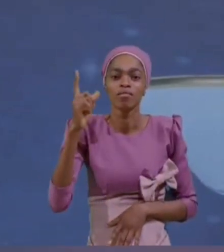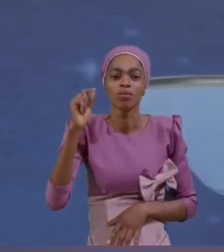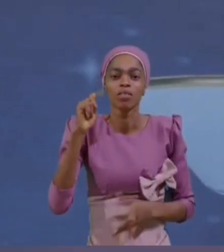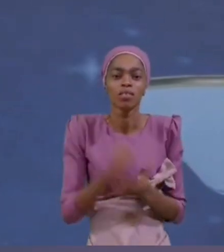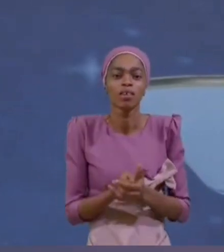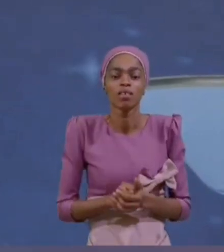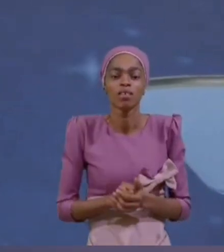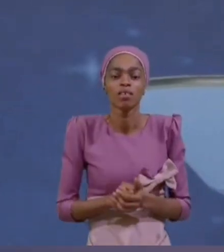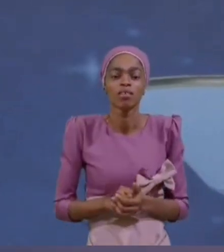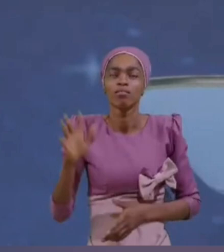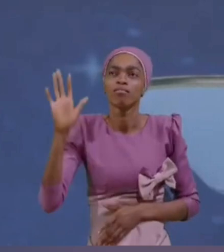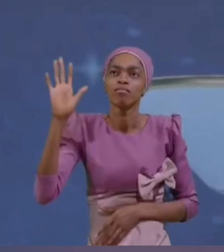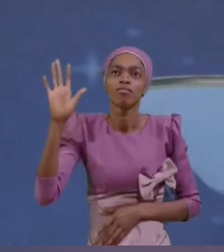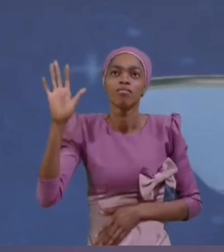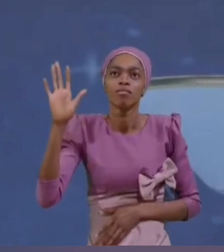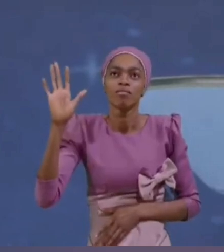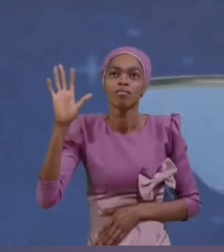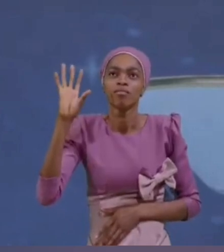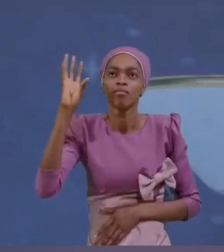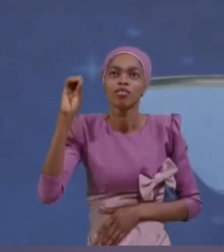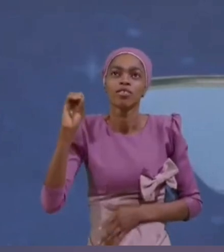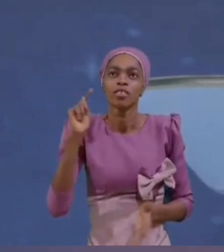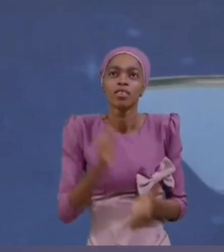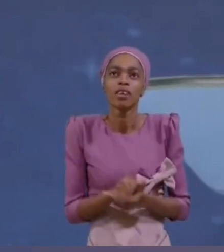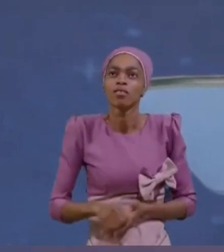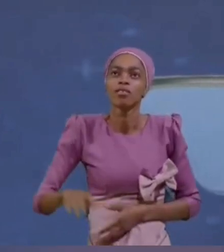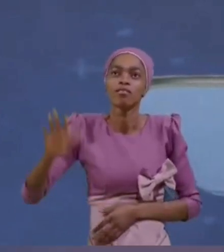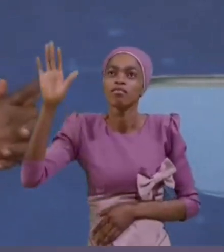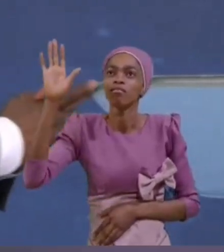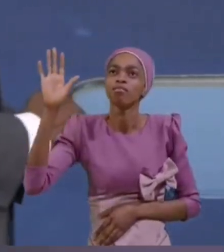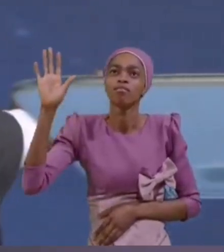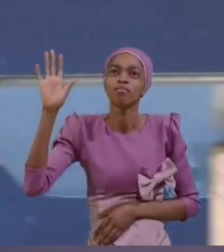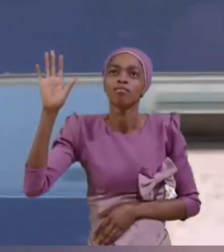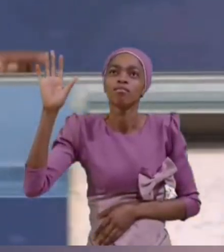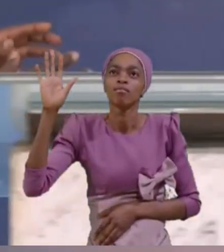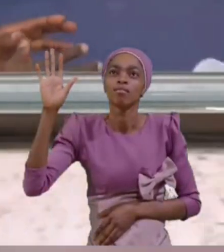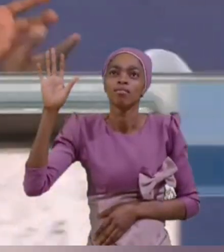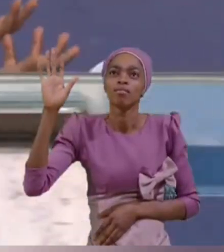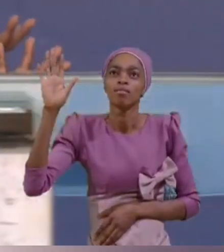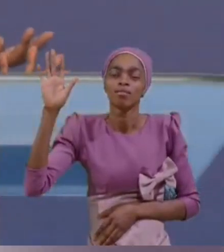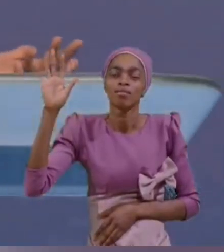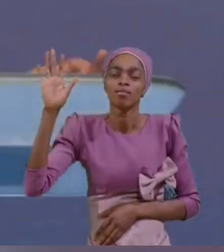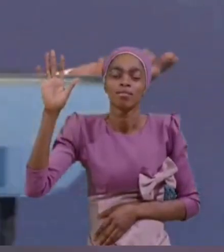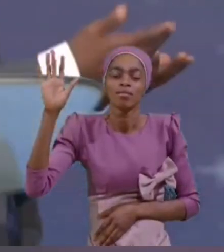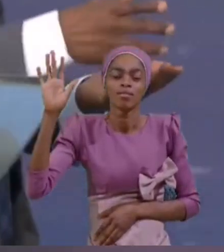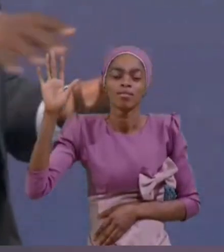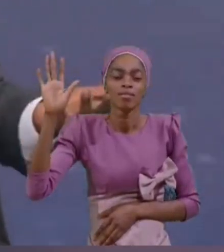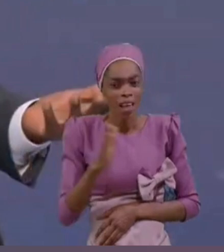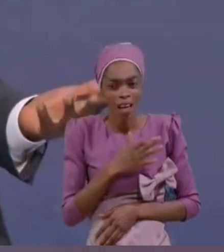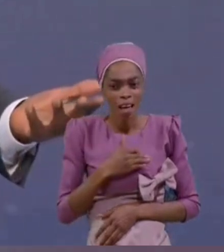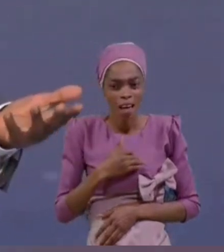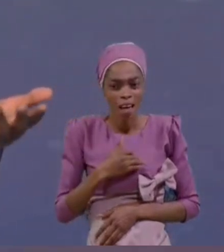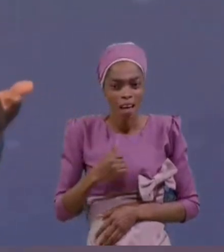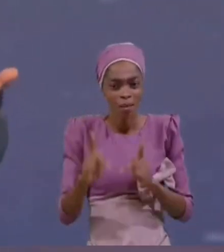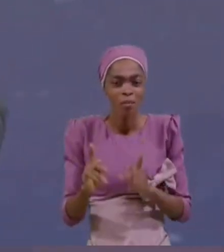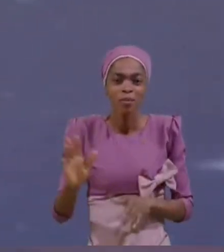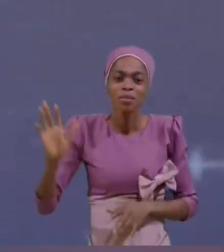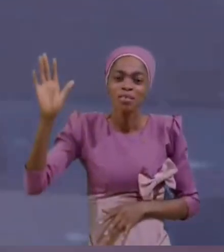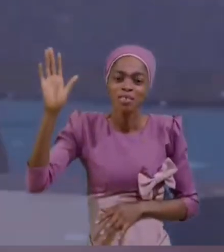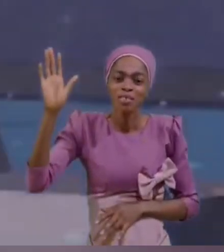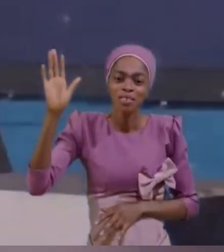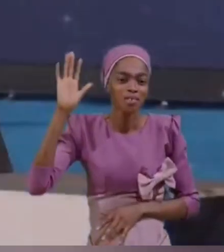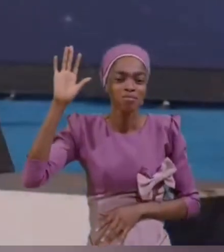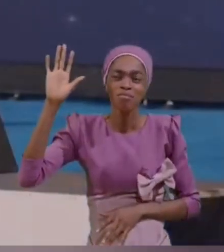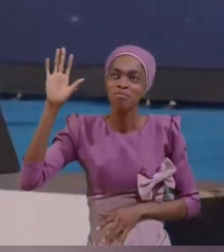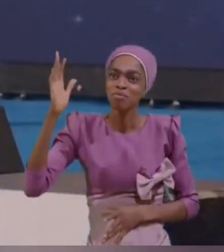raise up your hand. 50,000, raise up your hand. And they were faithful. They raised up their